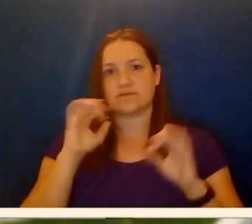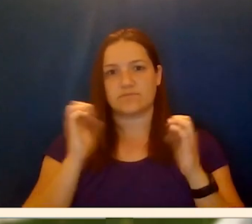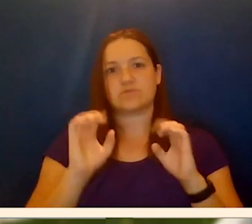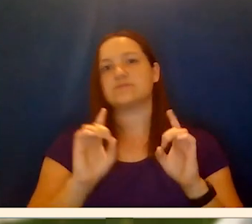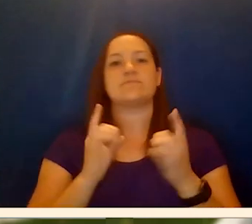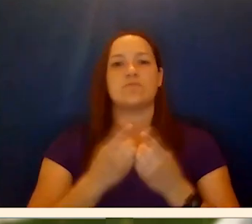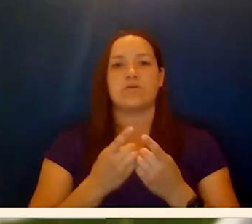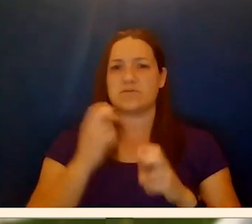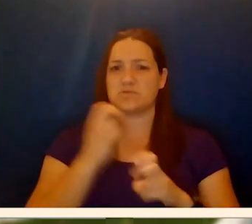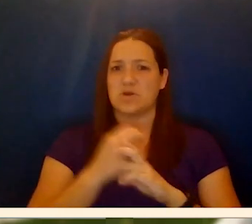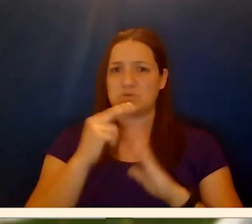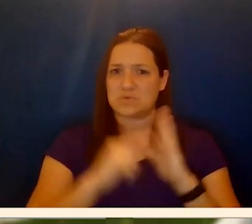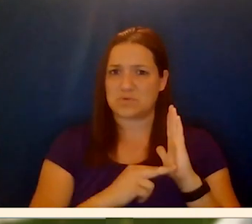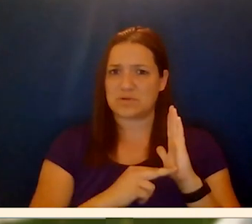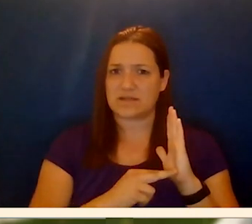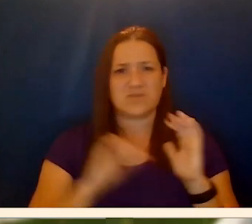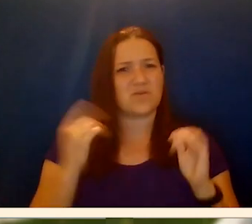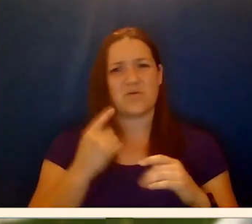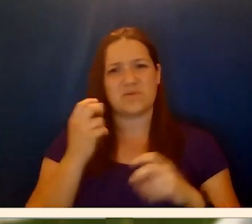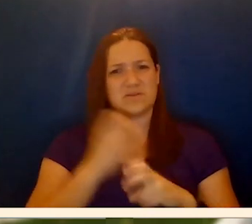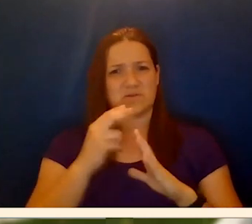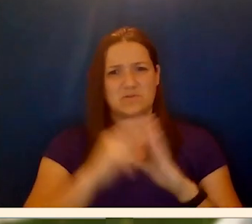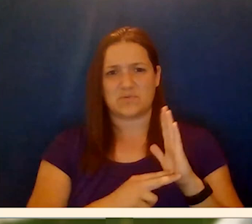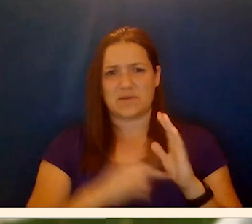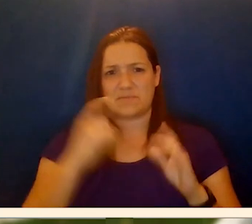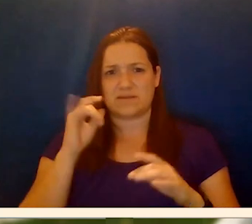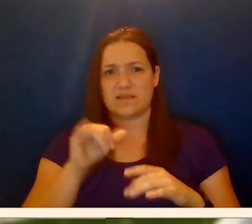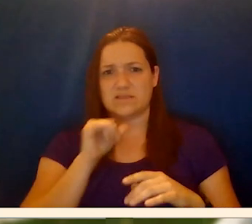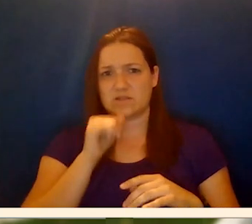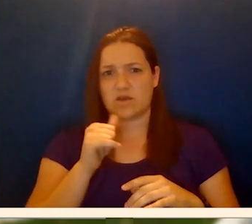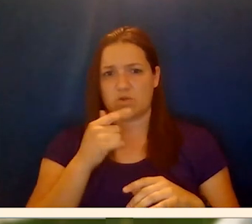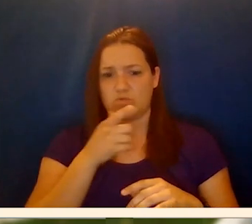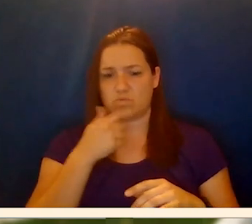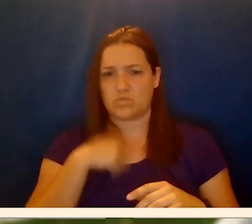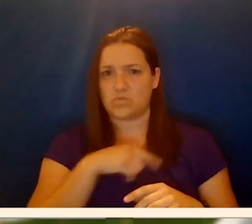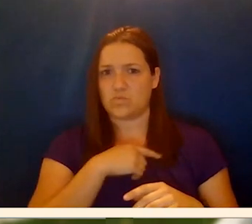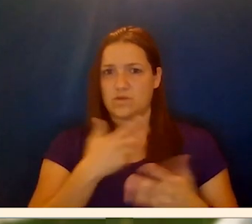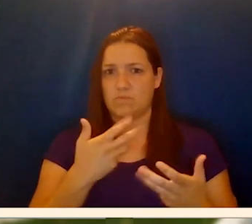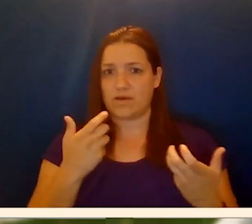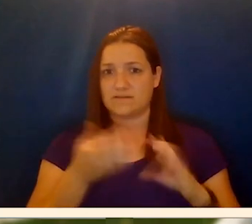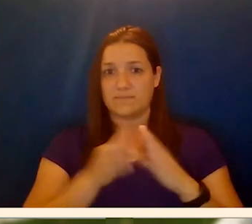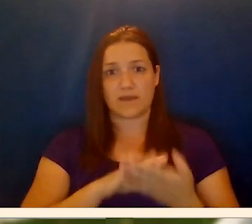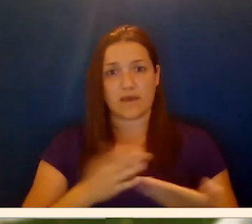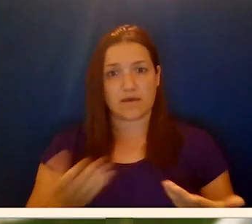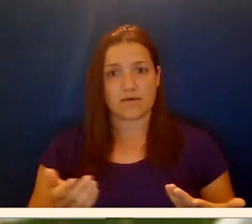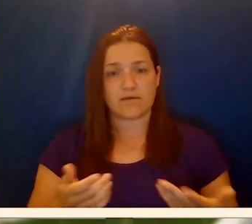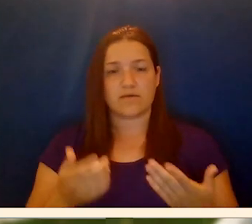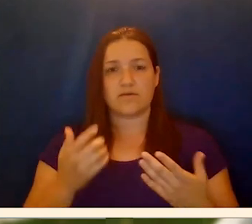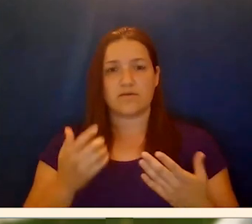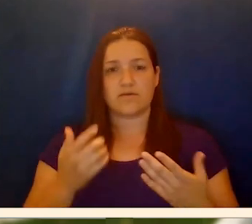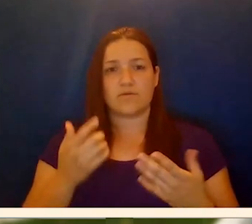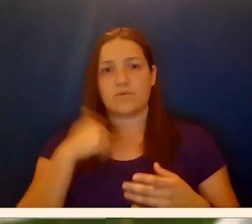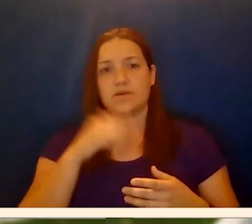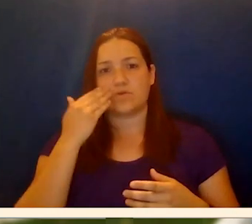hard to read. They're always hard to read because that's not who we aspire to be. We know we're